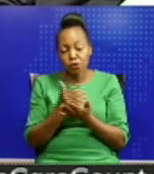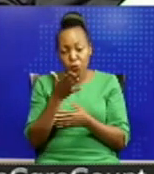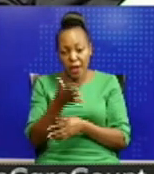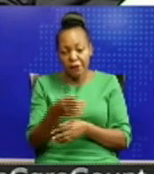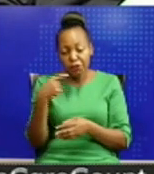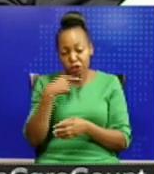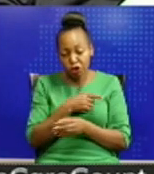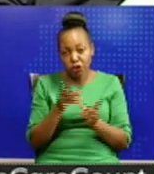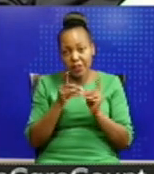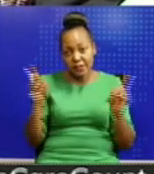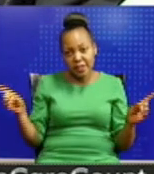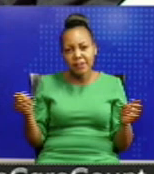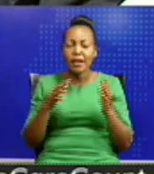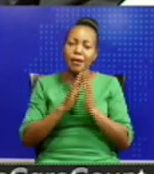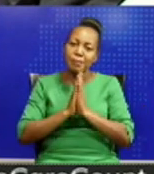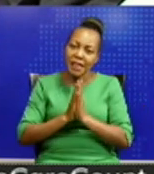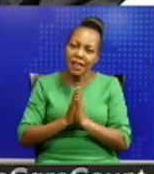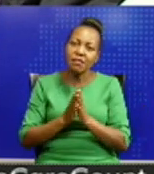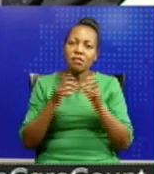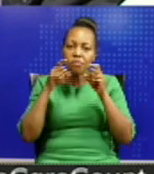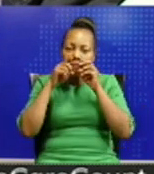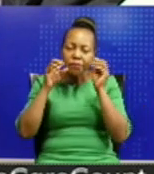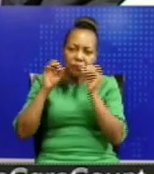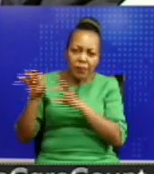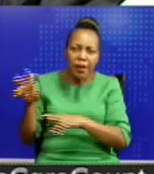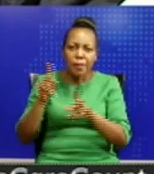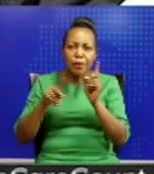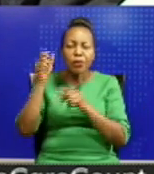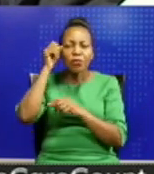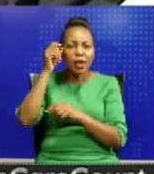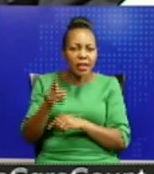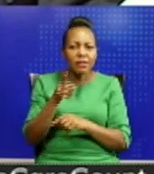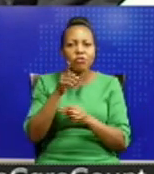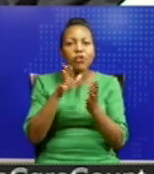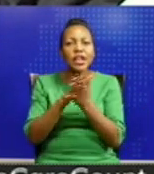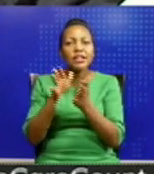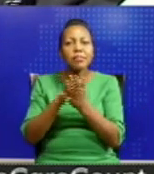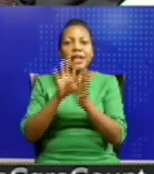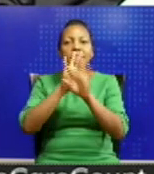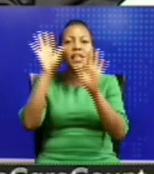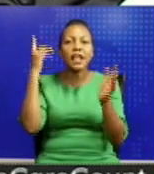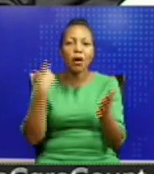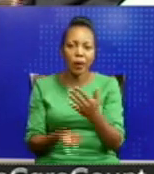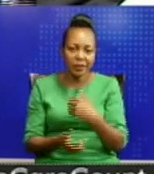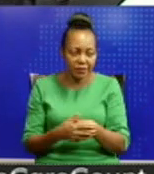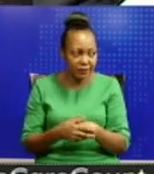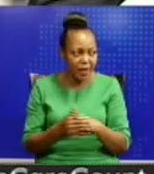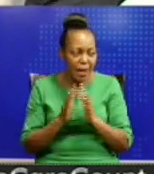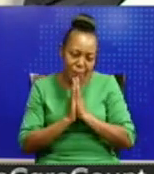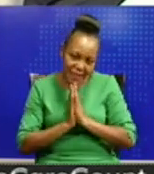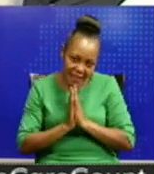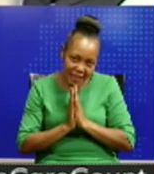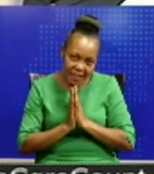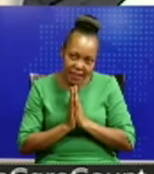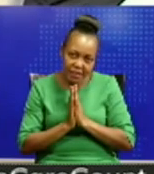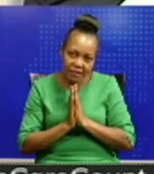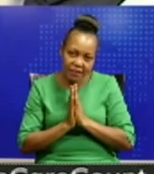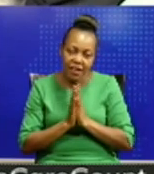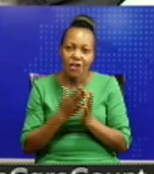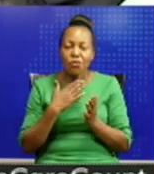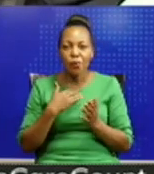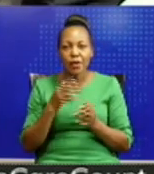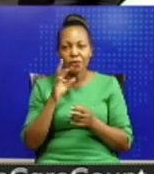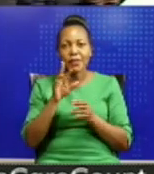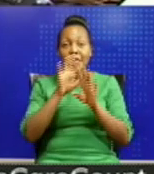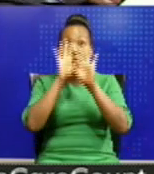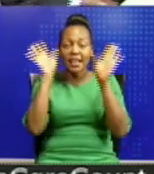observing SOPs, I think you can remove it so that the viewer can be able to understand what you're actually saying. Entirely remove it, please, so that we can have